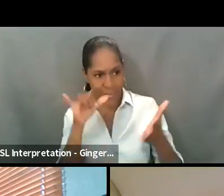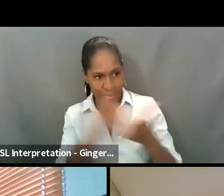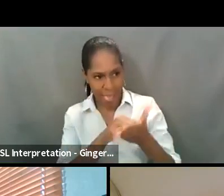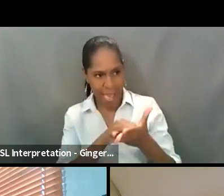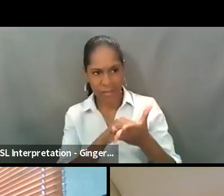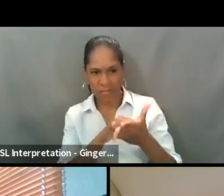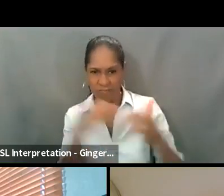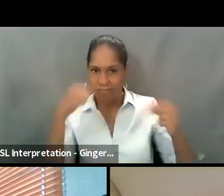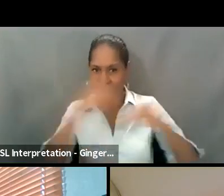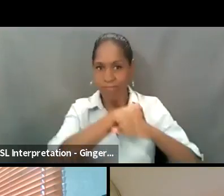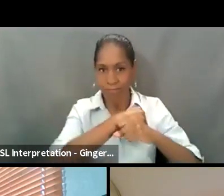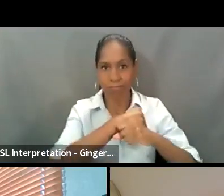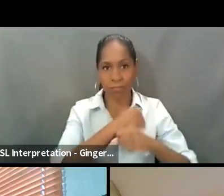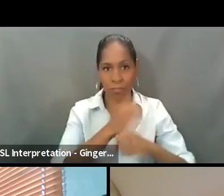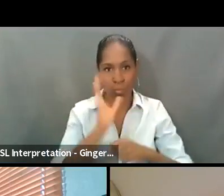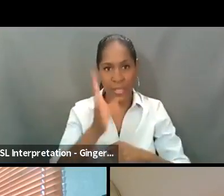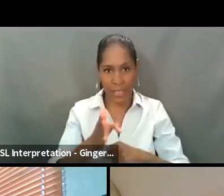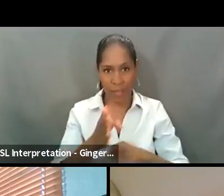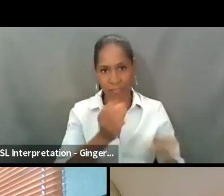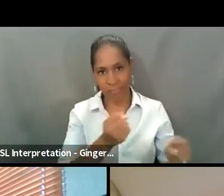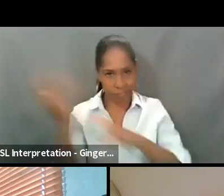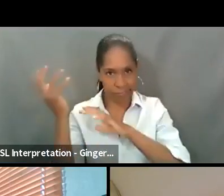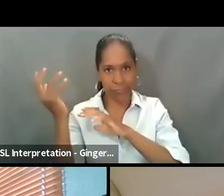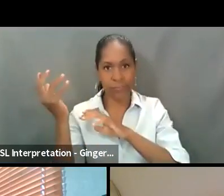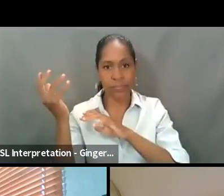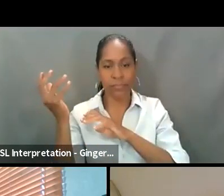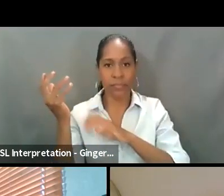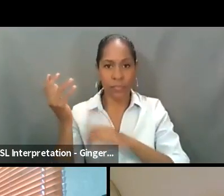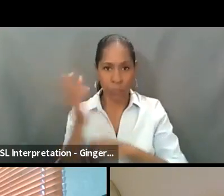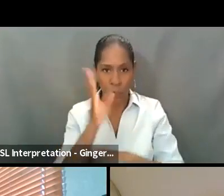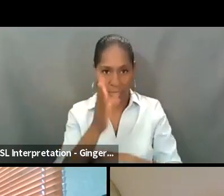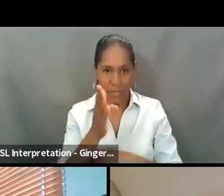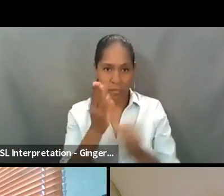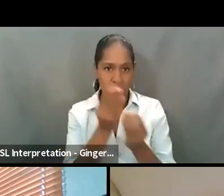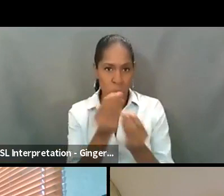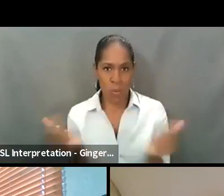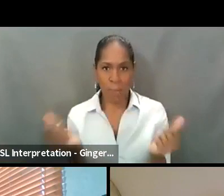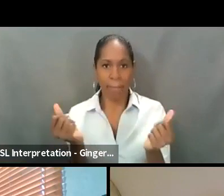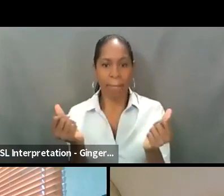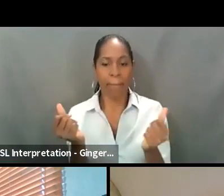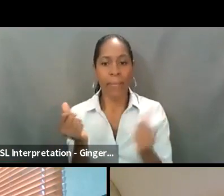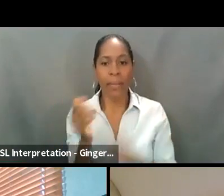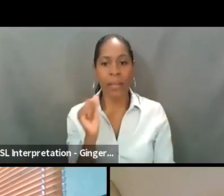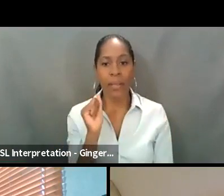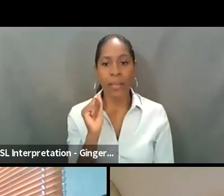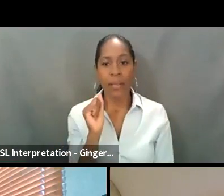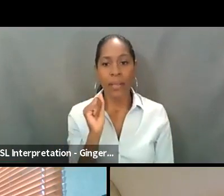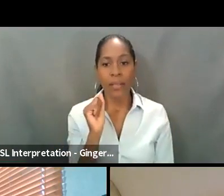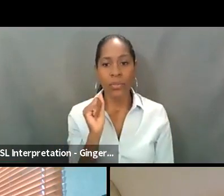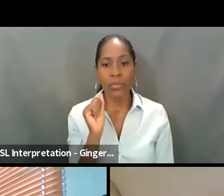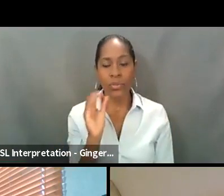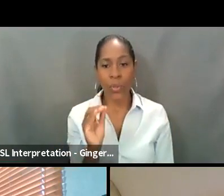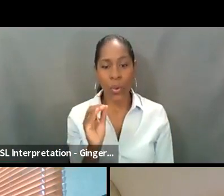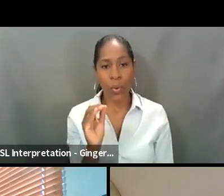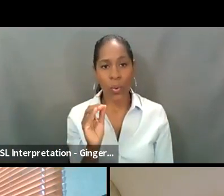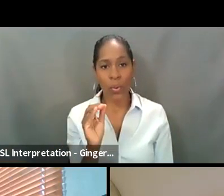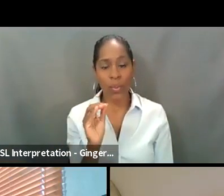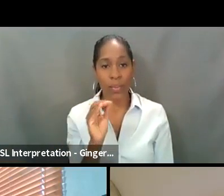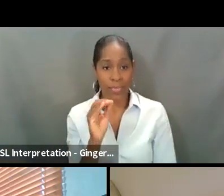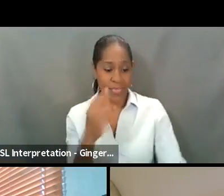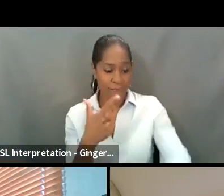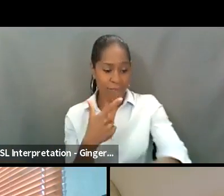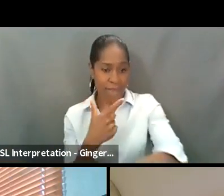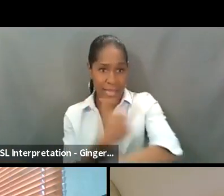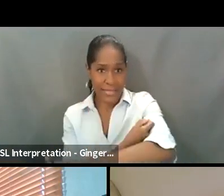go get that and get rid of it. So you're not getting, and the vaccine doesn't have